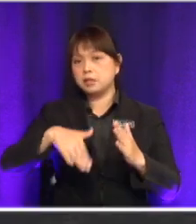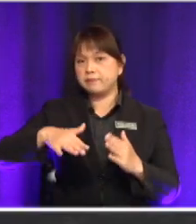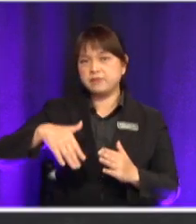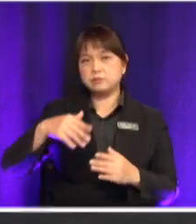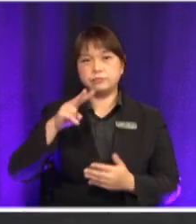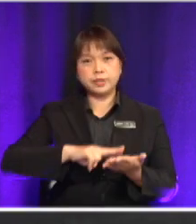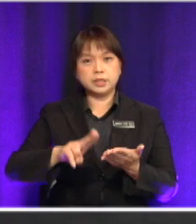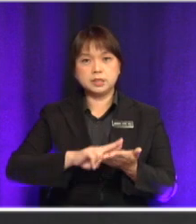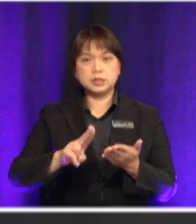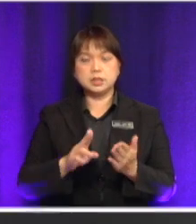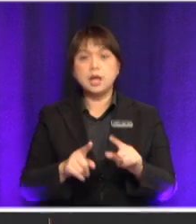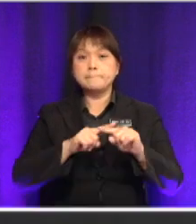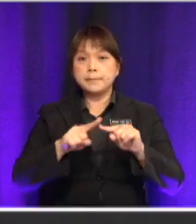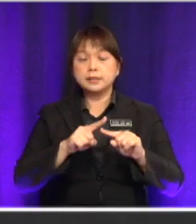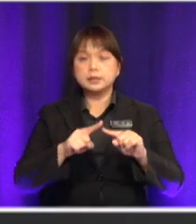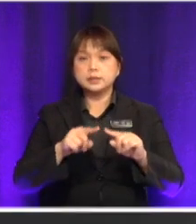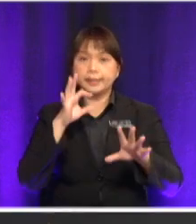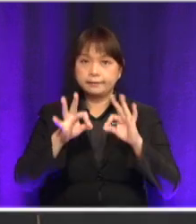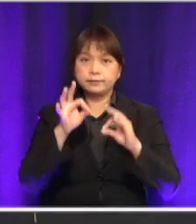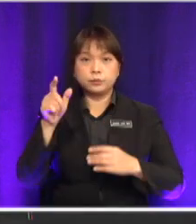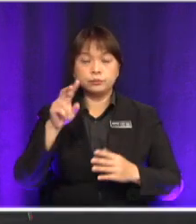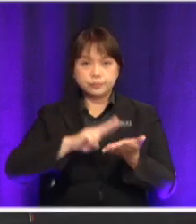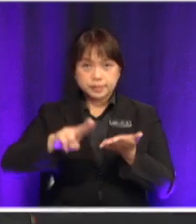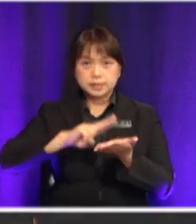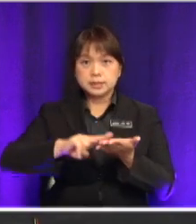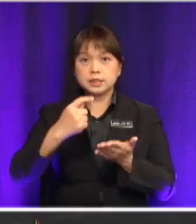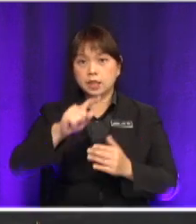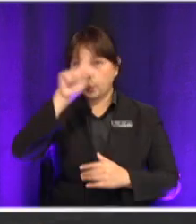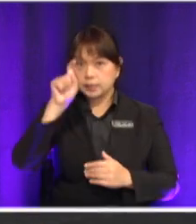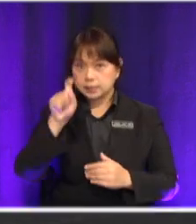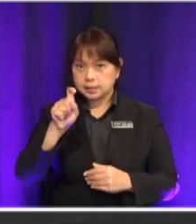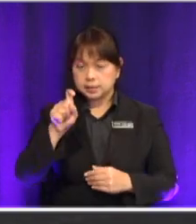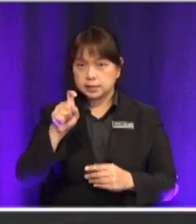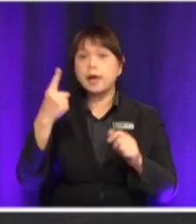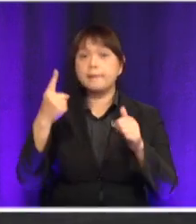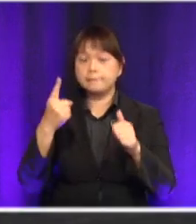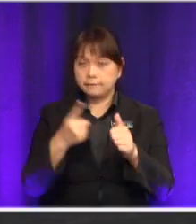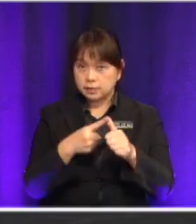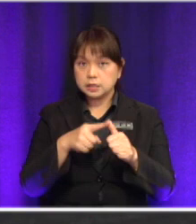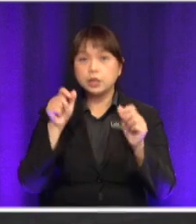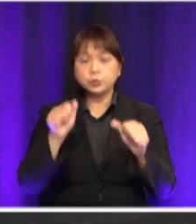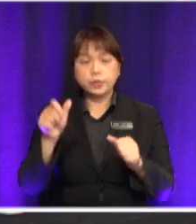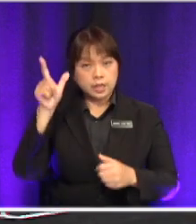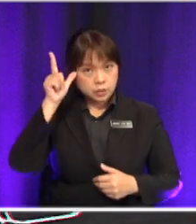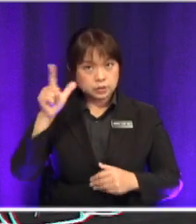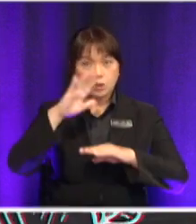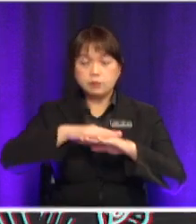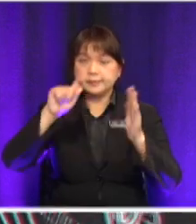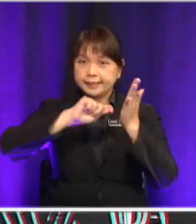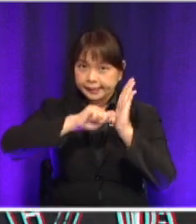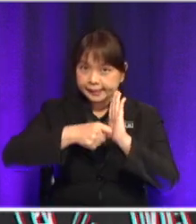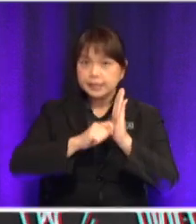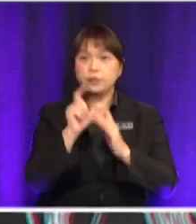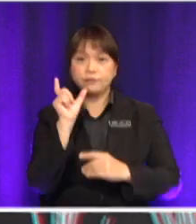questions, you will be looking at the key words, key phrases that you